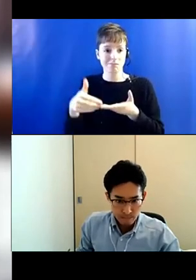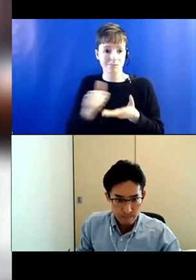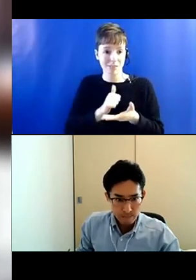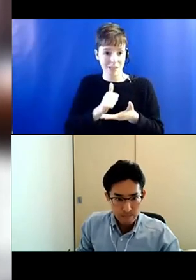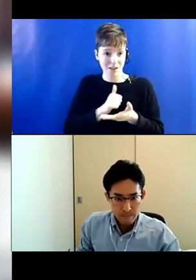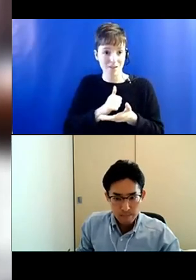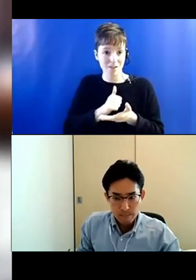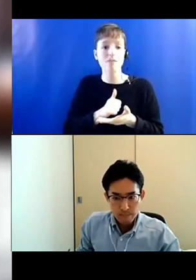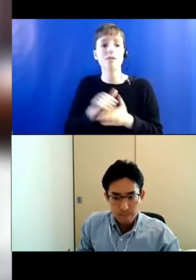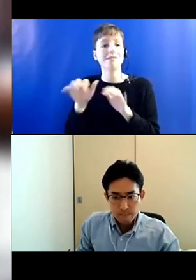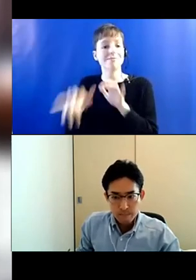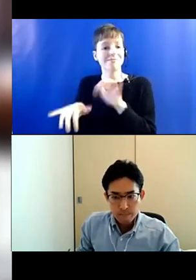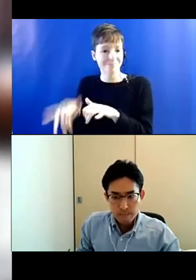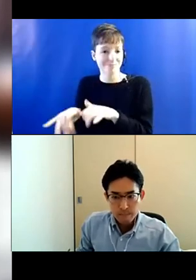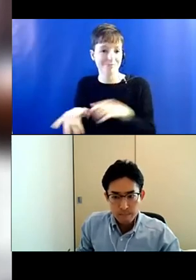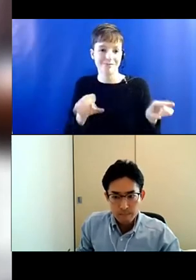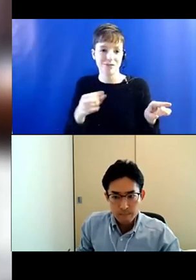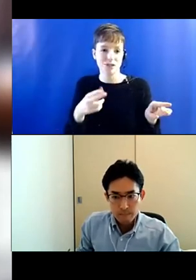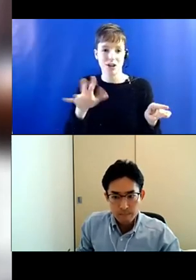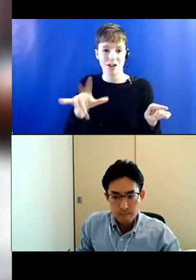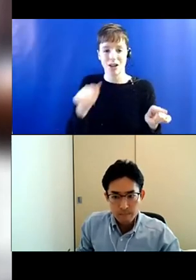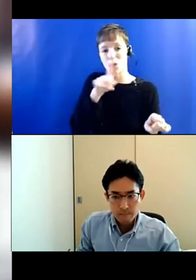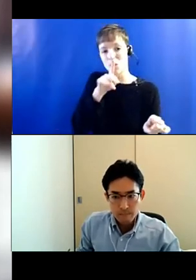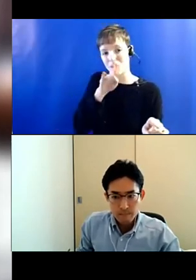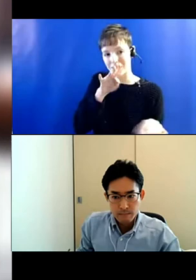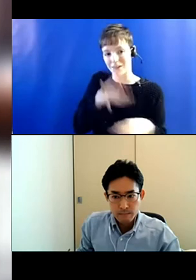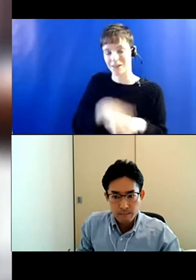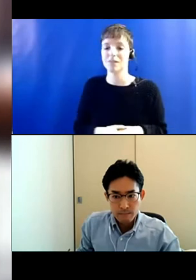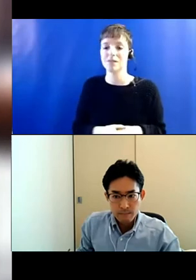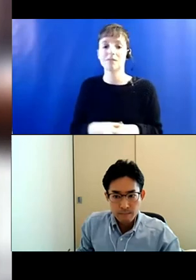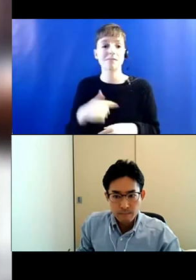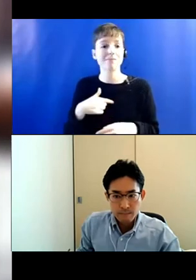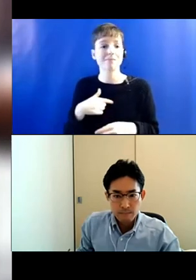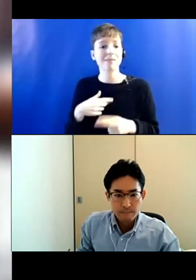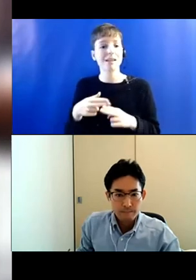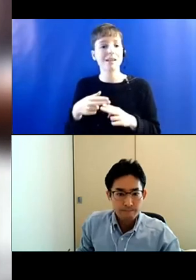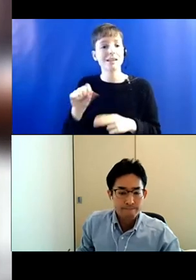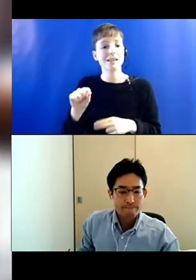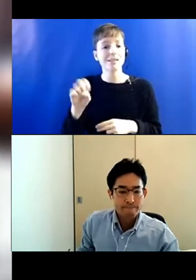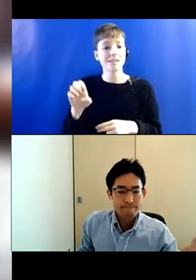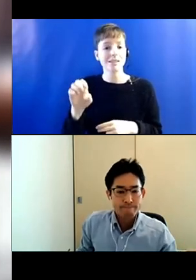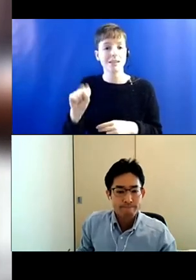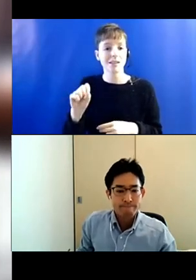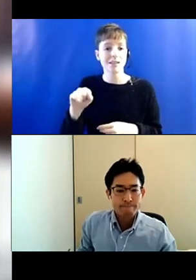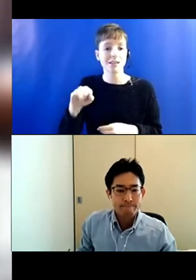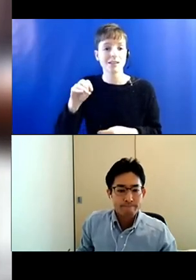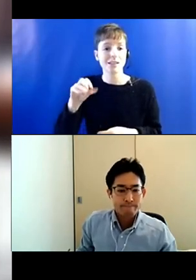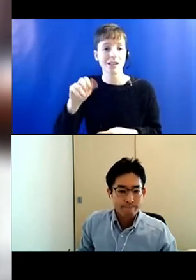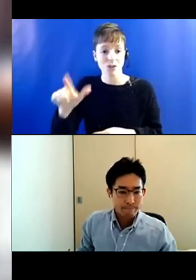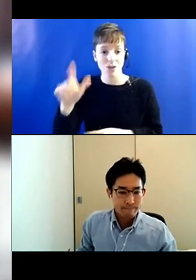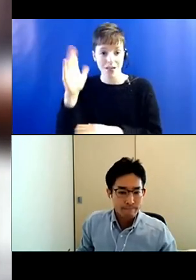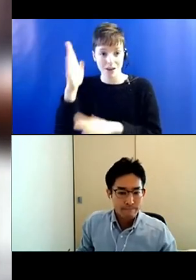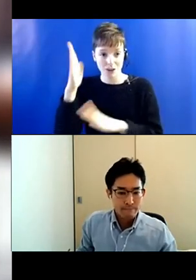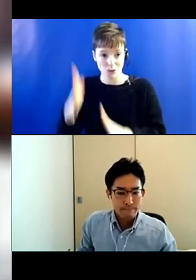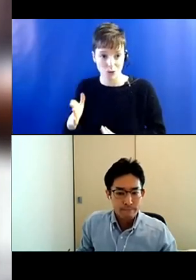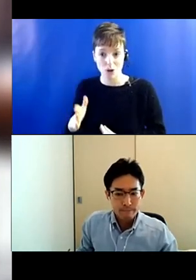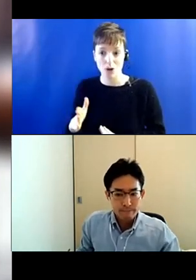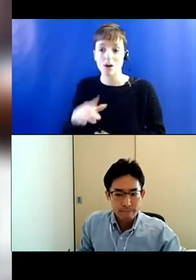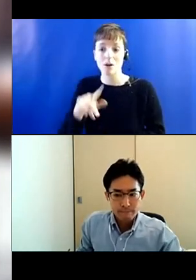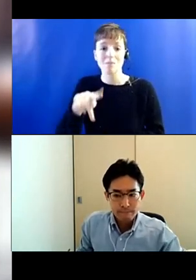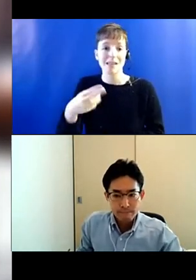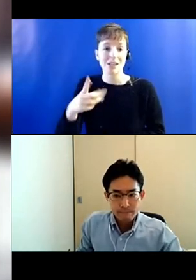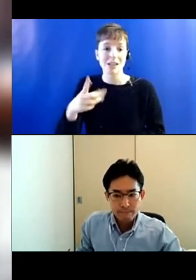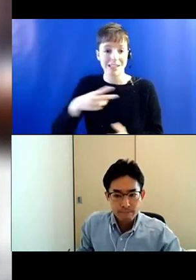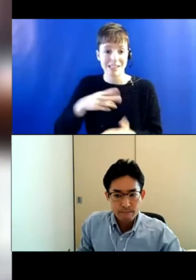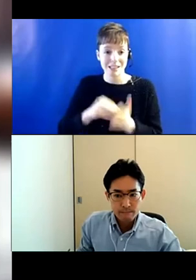my behalf. I am a sessional lecturer and a PhD candidate in Asian studies at UBC.